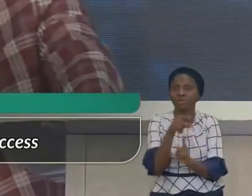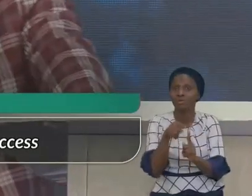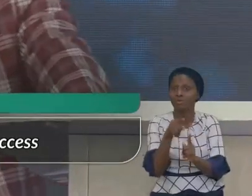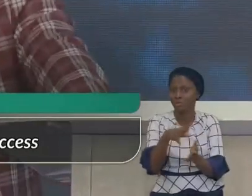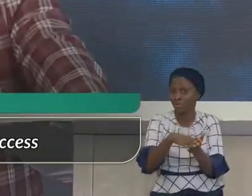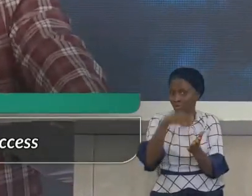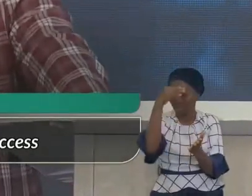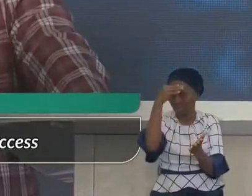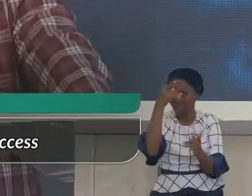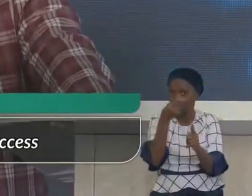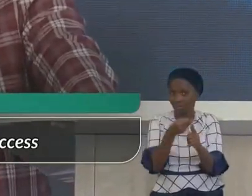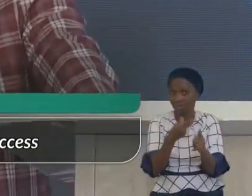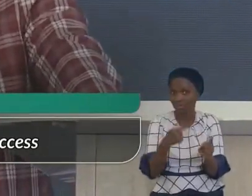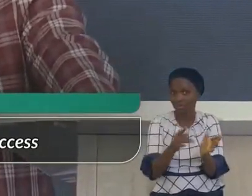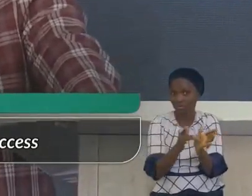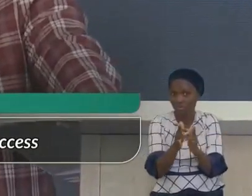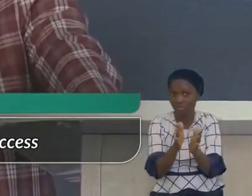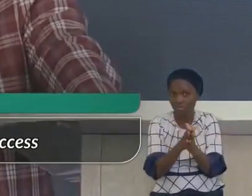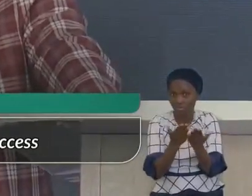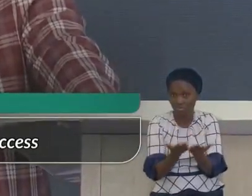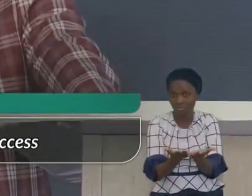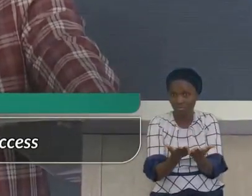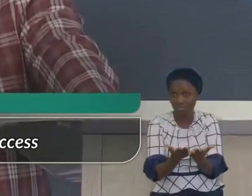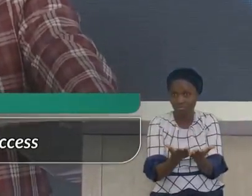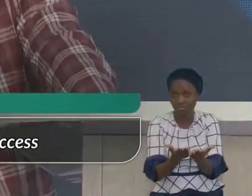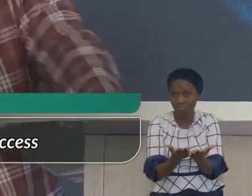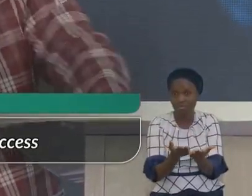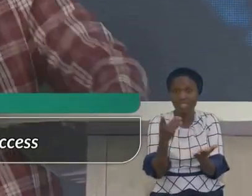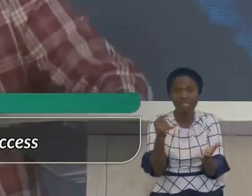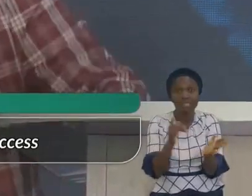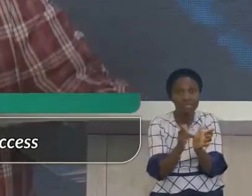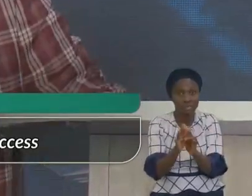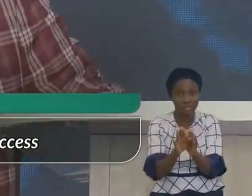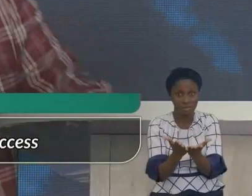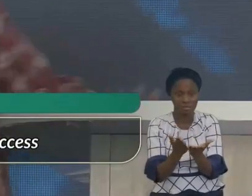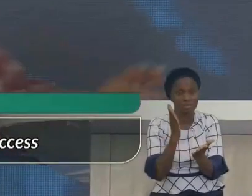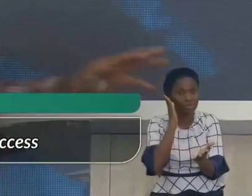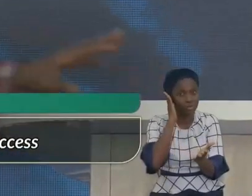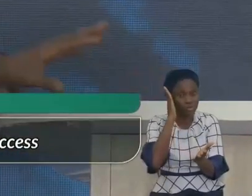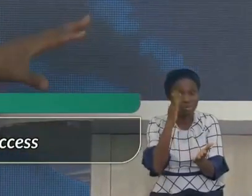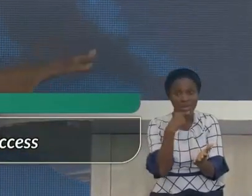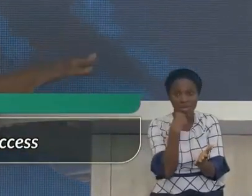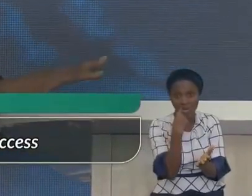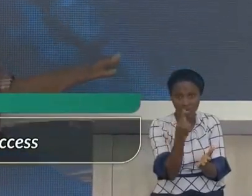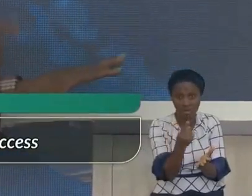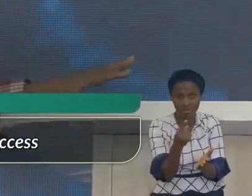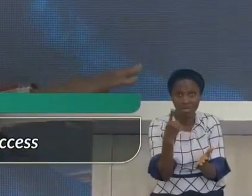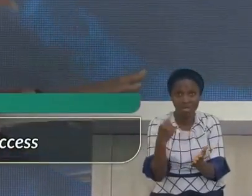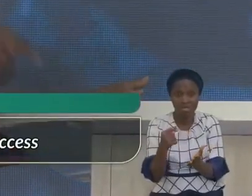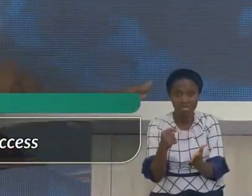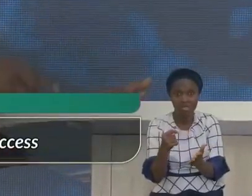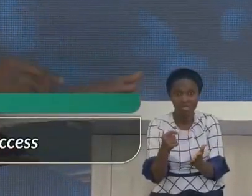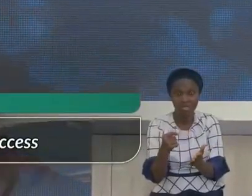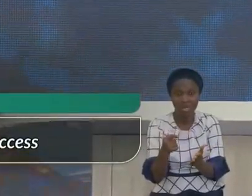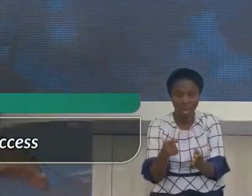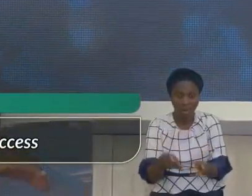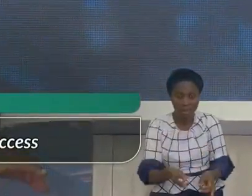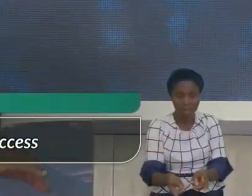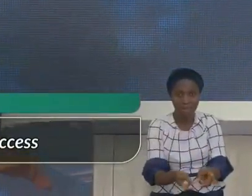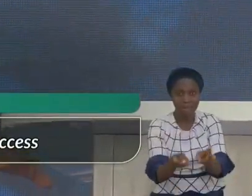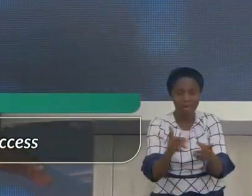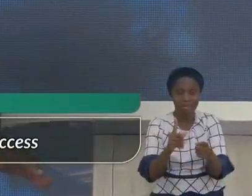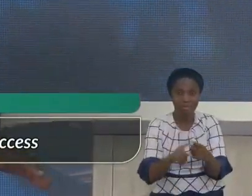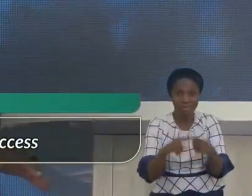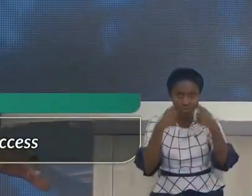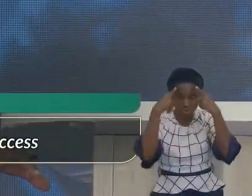the scriptures will tell you the path to success is not through the act of stealing,